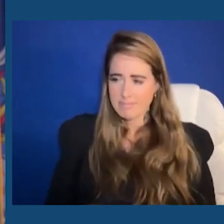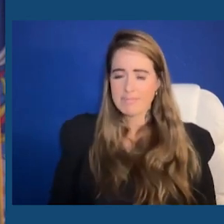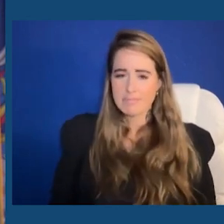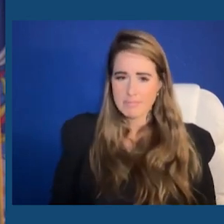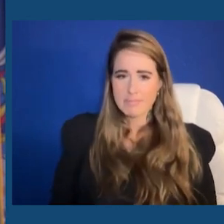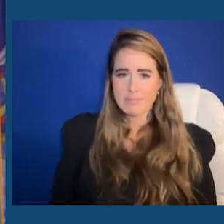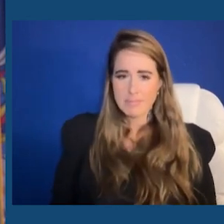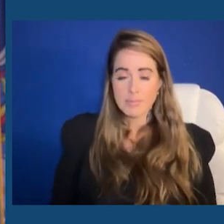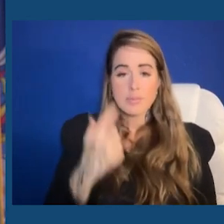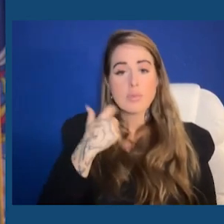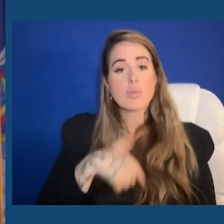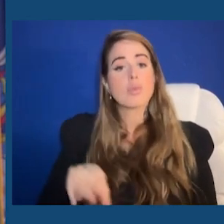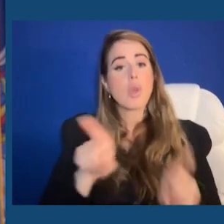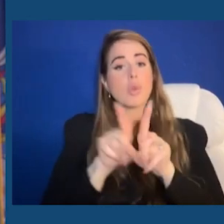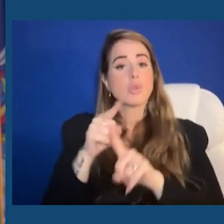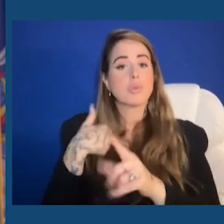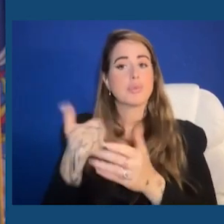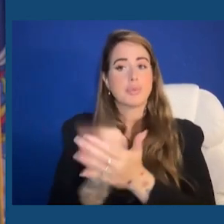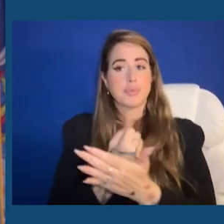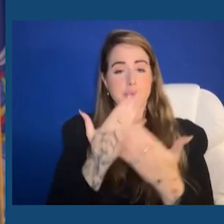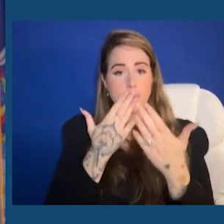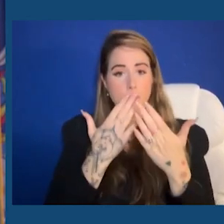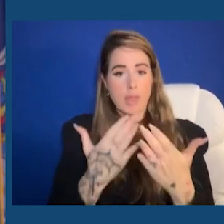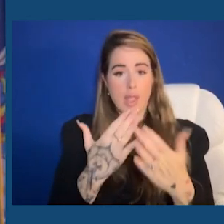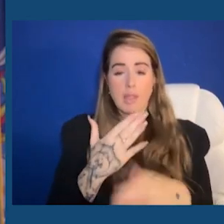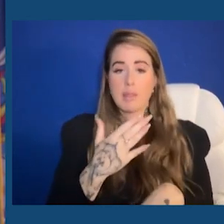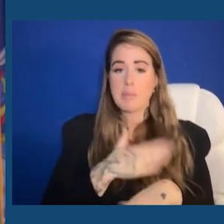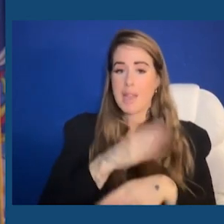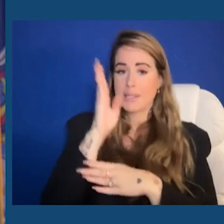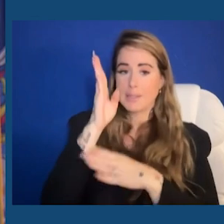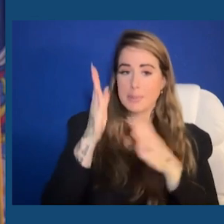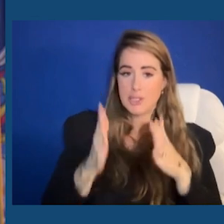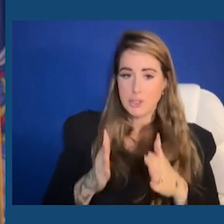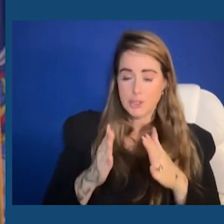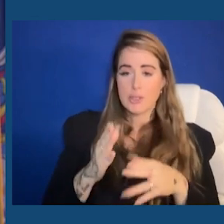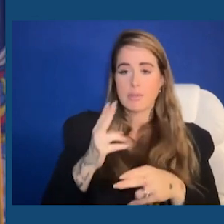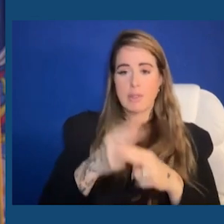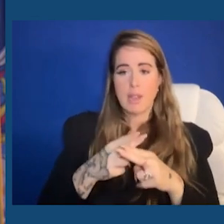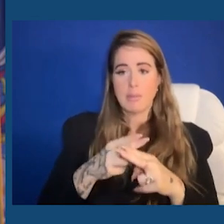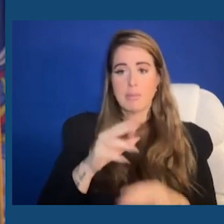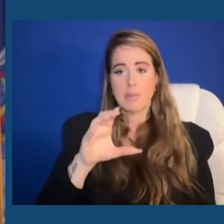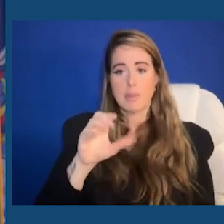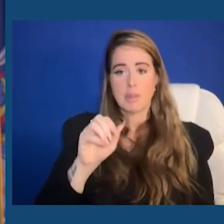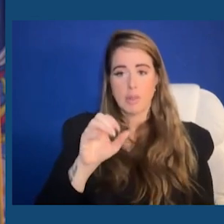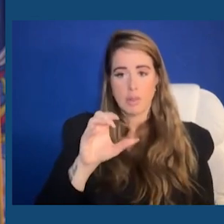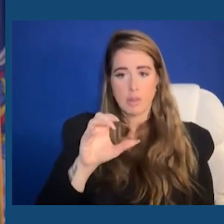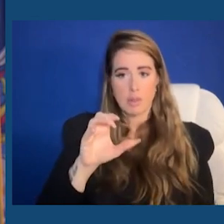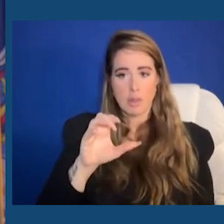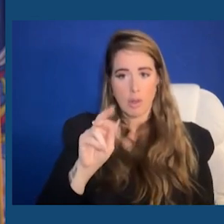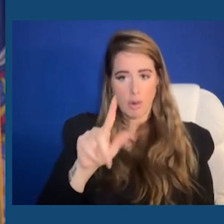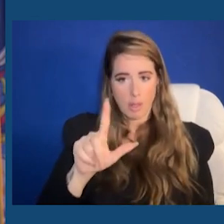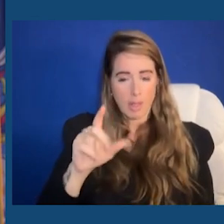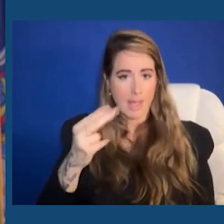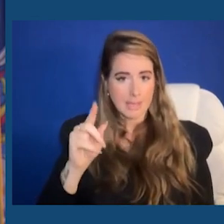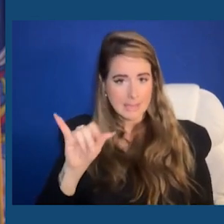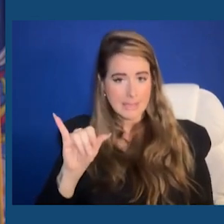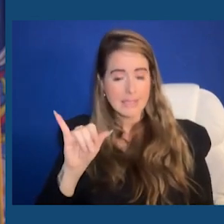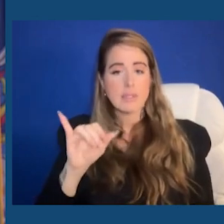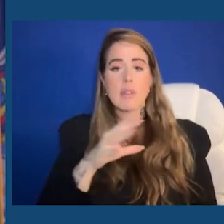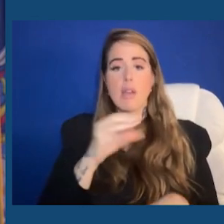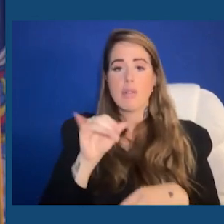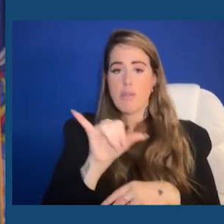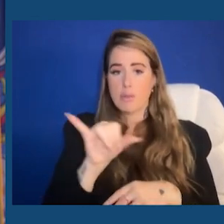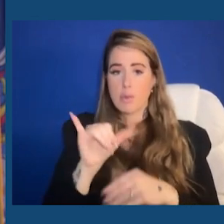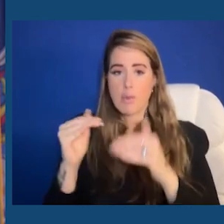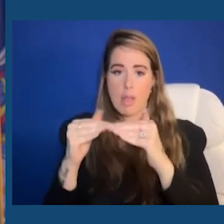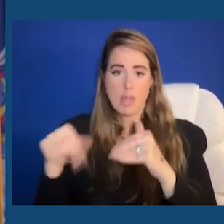I also want to thank my speaker, Carl Hastie, for his leadership. I want to thank my colleague in the Assembly,